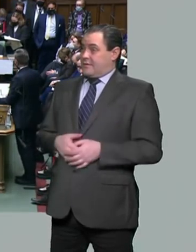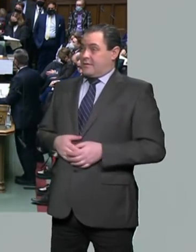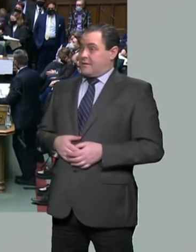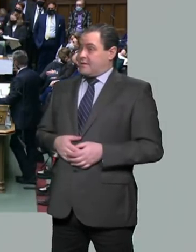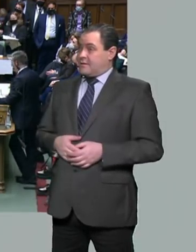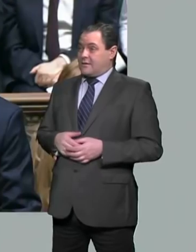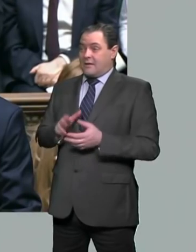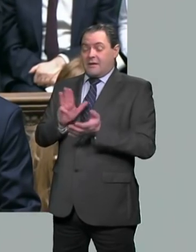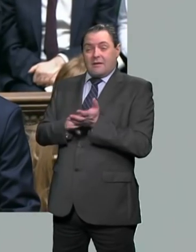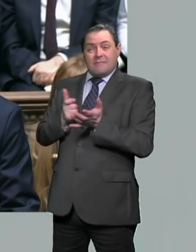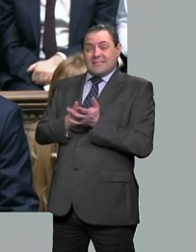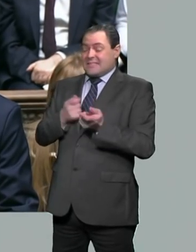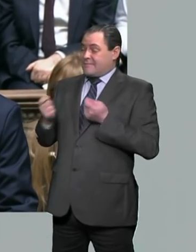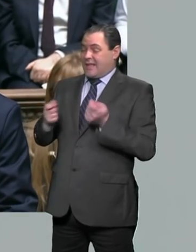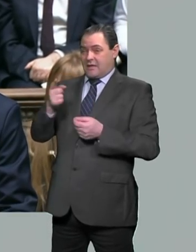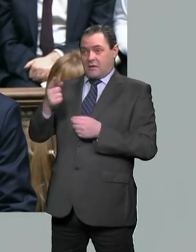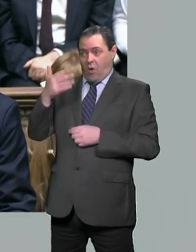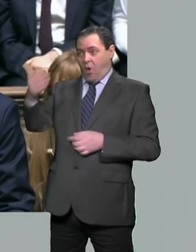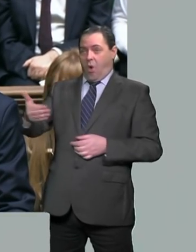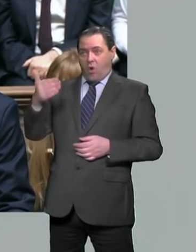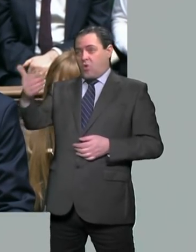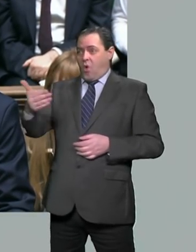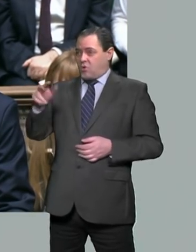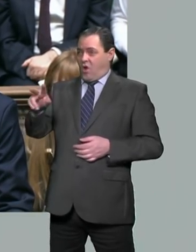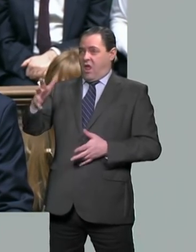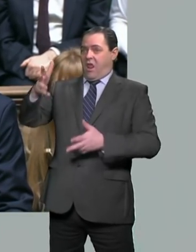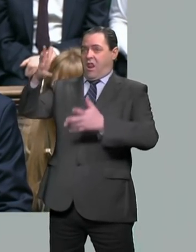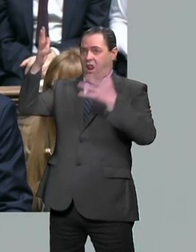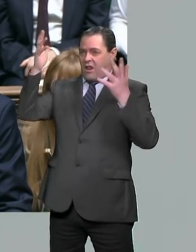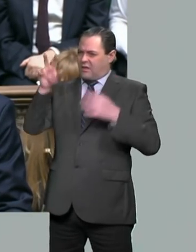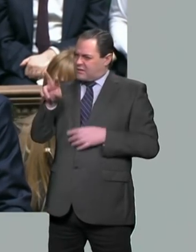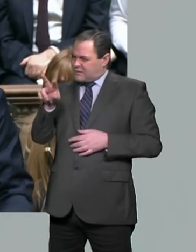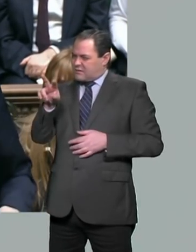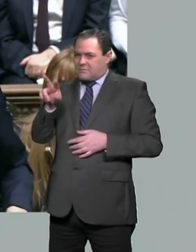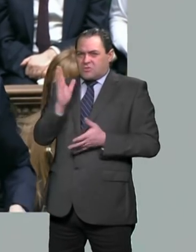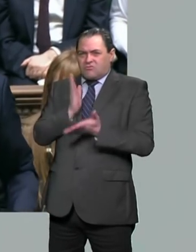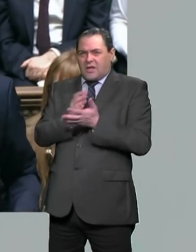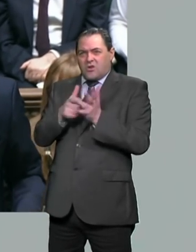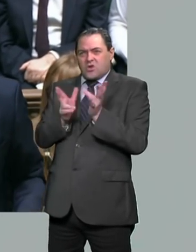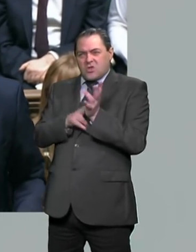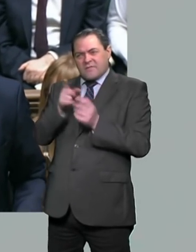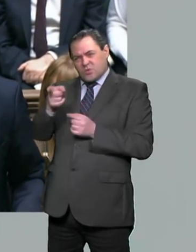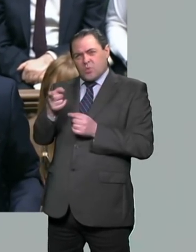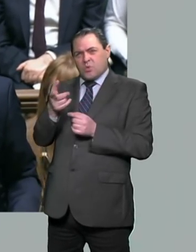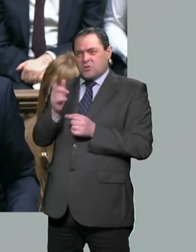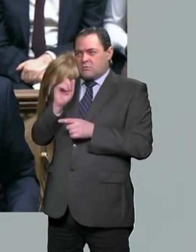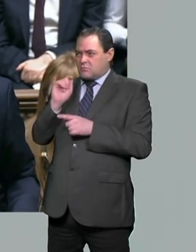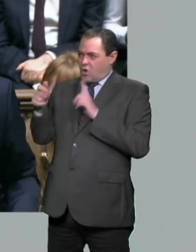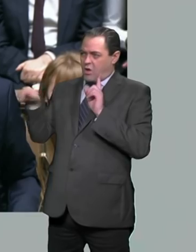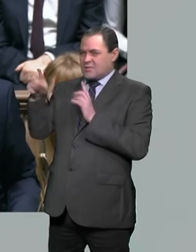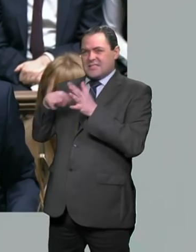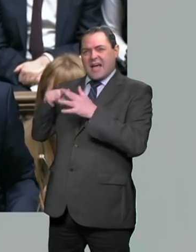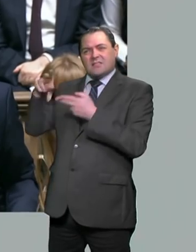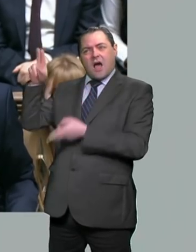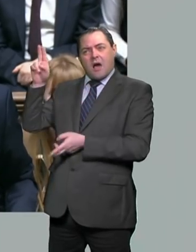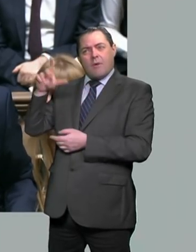Mr. Speaker, for all the bluster, the truth is the Conservative Party are the party of high taxes because they're